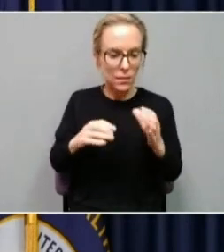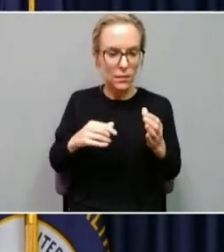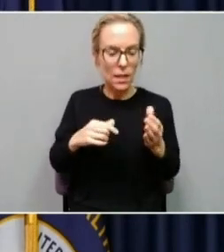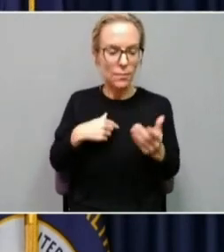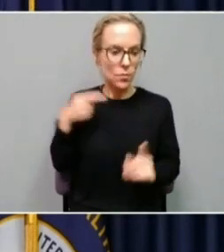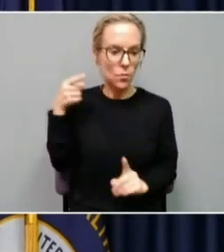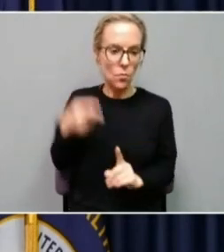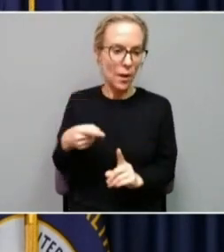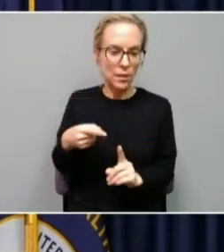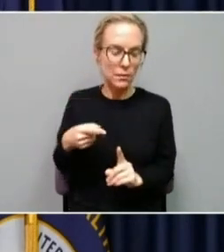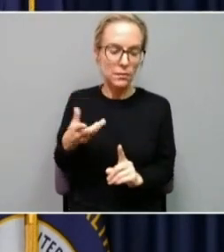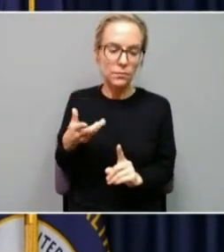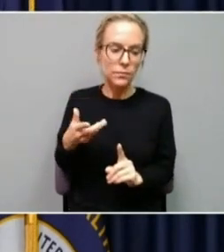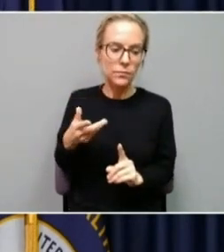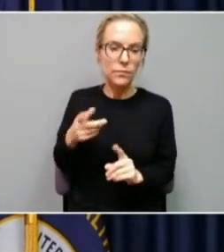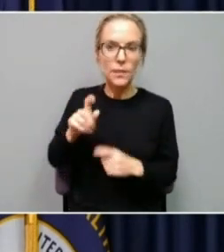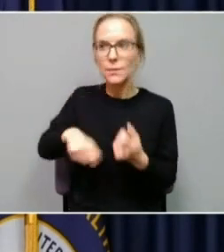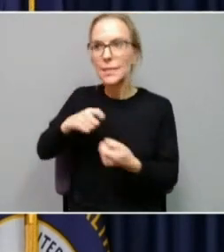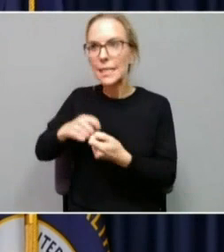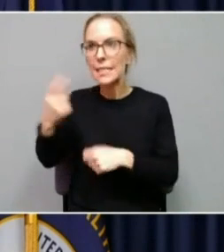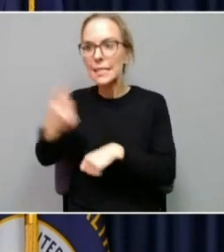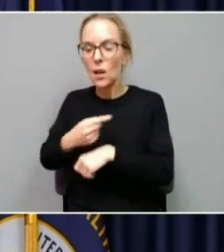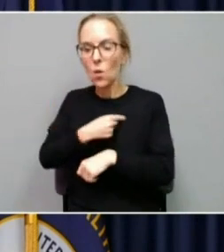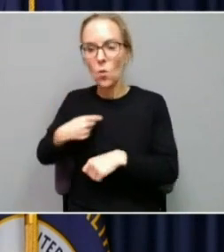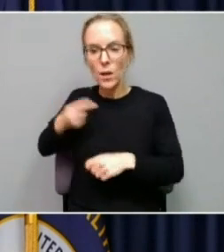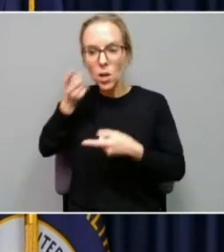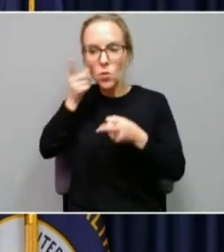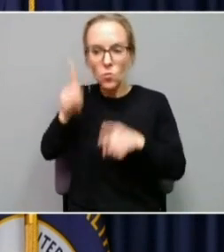say there's a certain day that we've agreed to, but